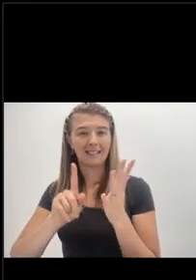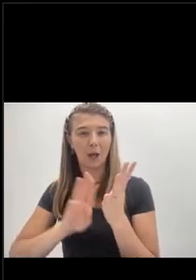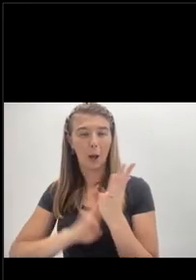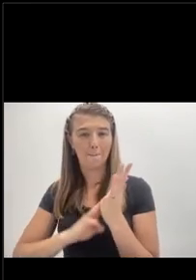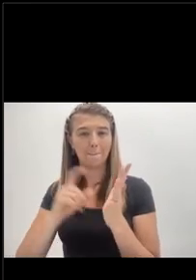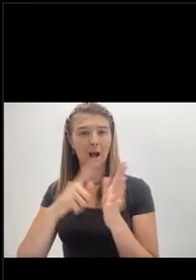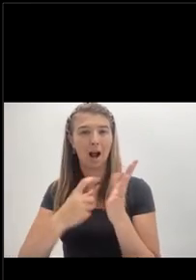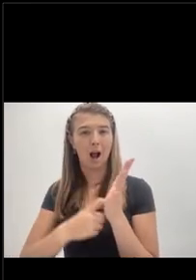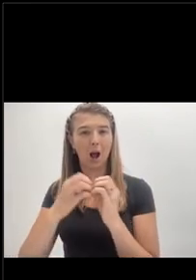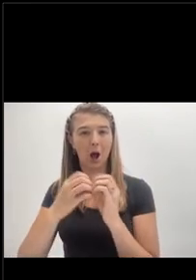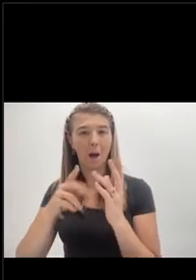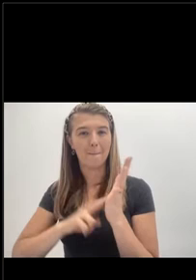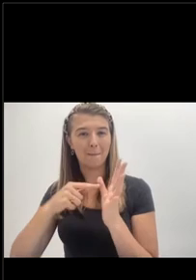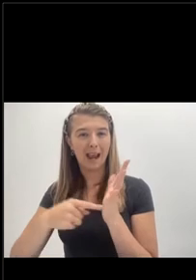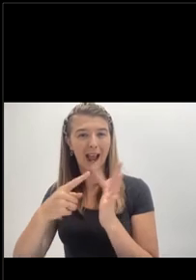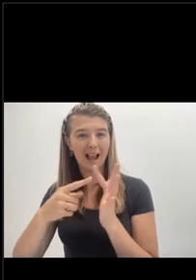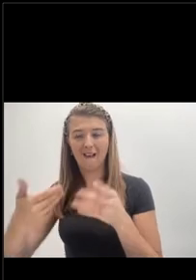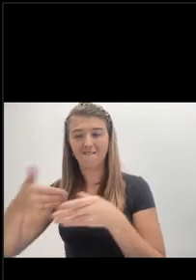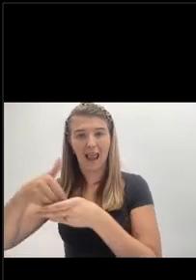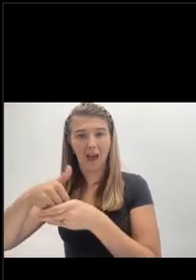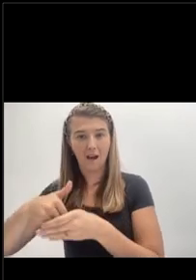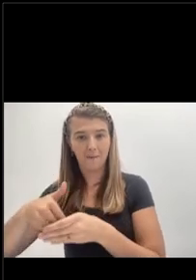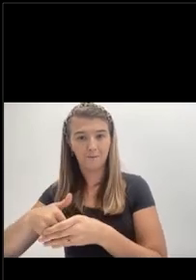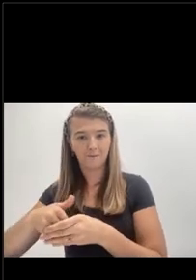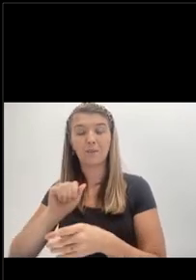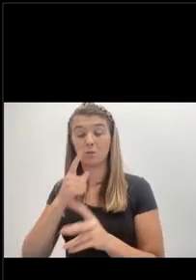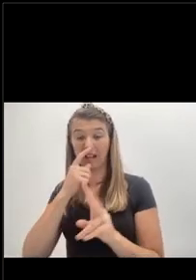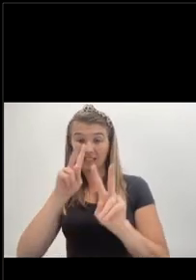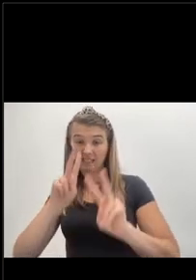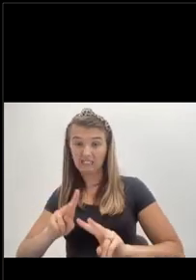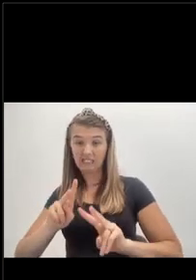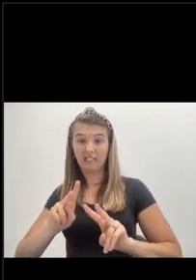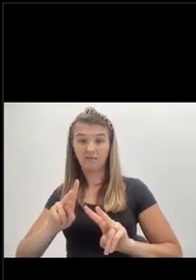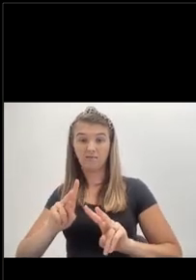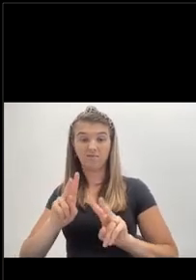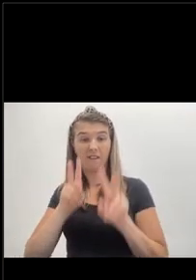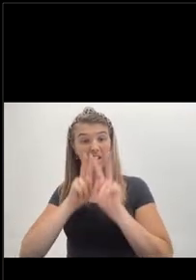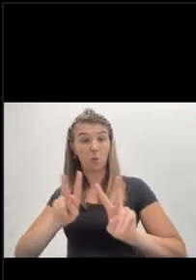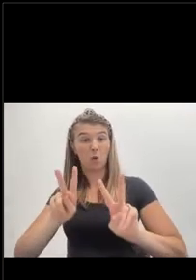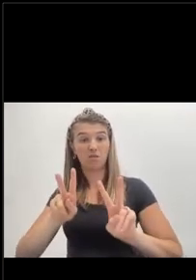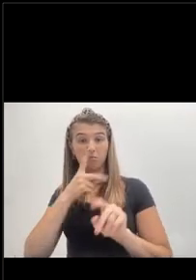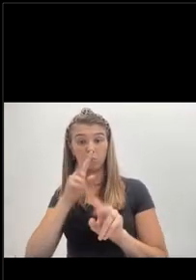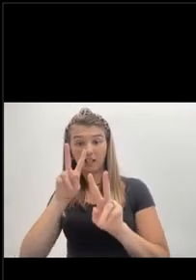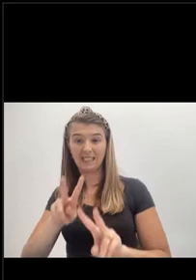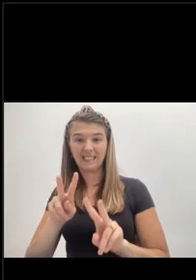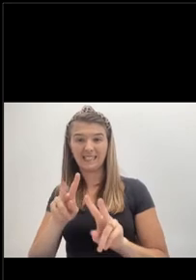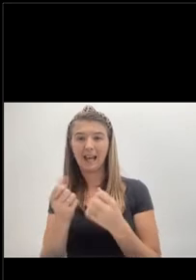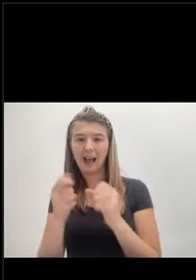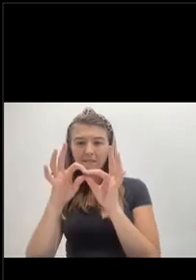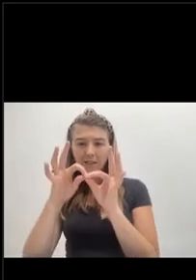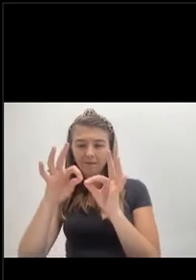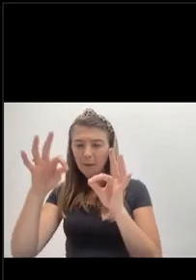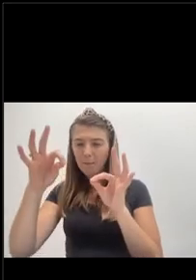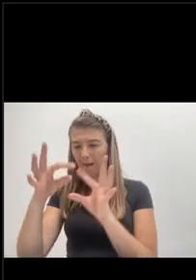see, really from physical properties, but also from this visual perspective, that we get fibrils. So once we try to pull